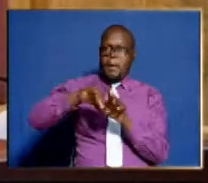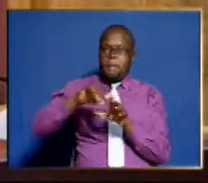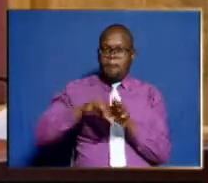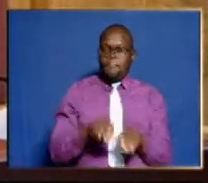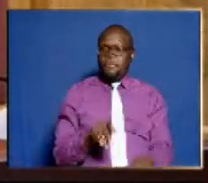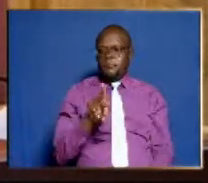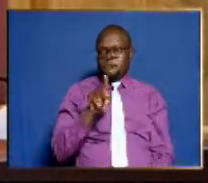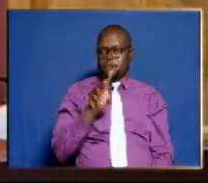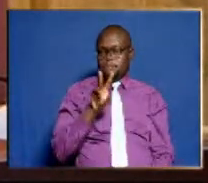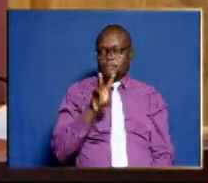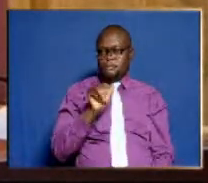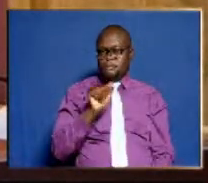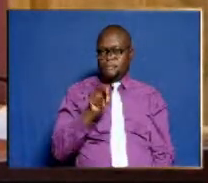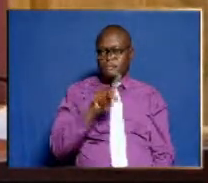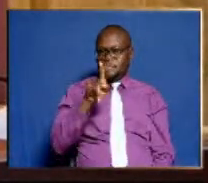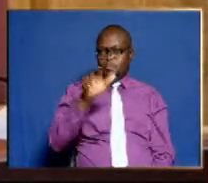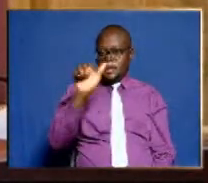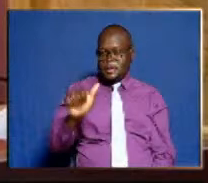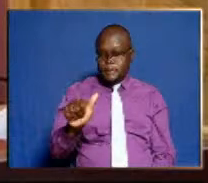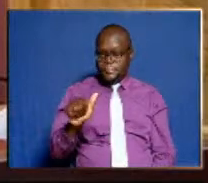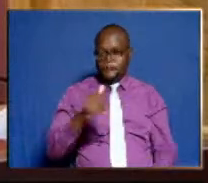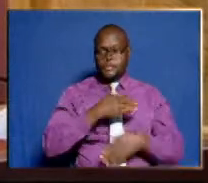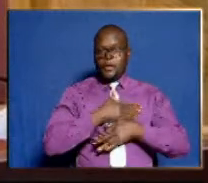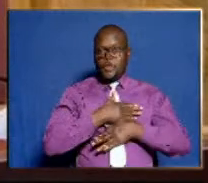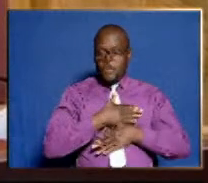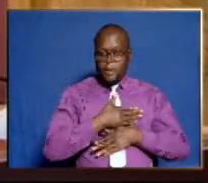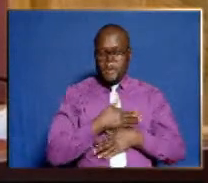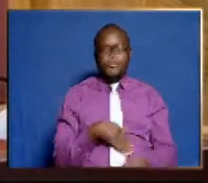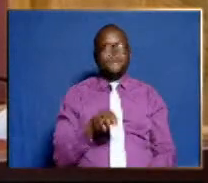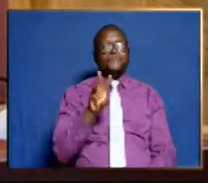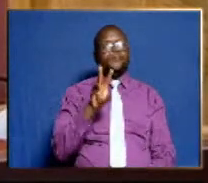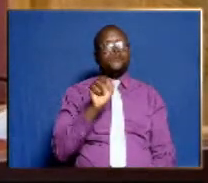Kwanza, the Honorable Anyonyi.